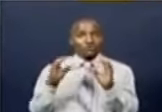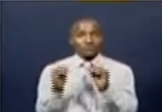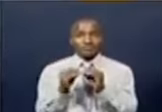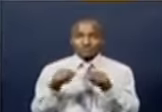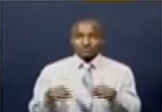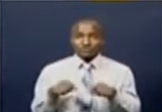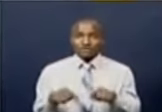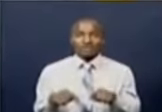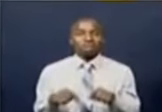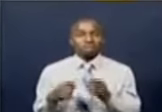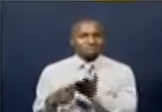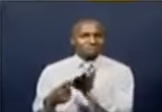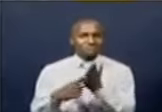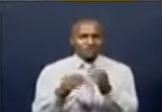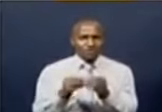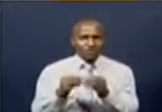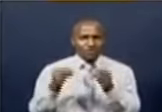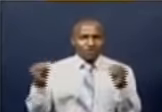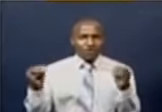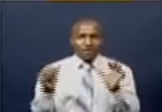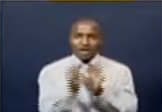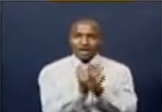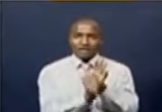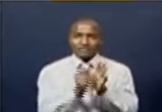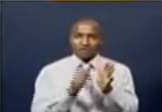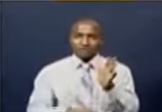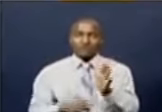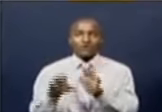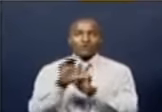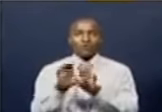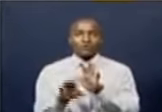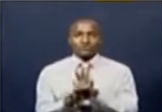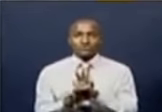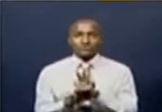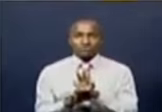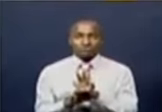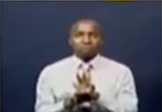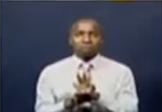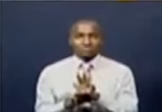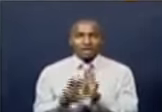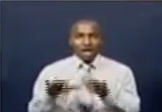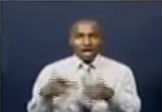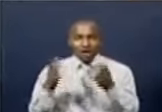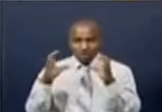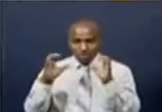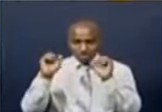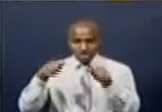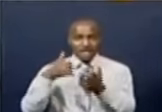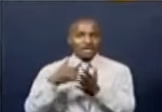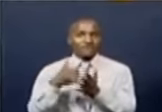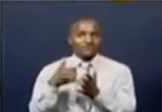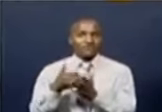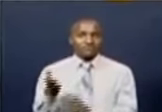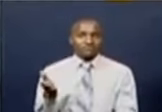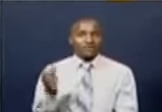had a lengthy meeting today. Yeah. And one of our agenda was the constitution, how coaches could be involved in this.